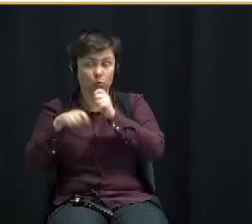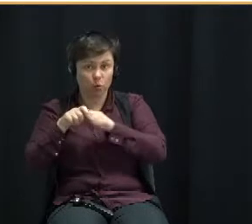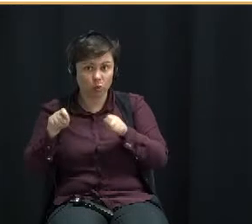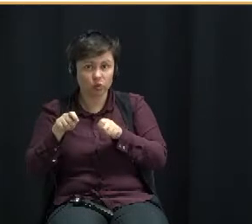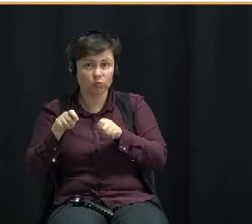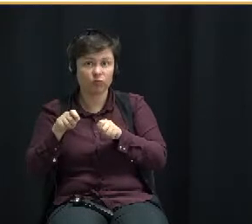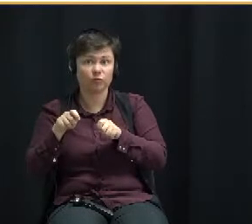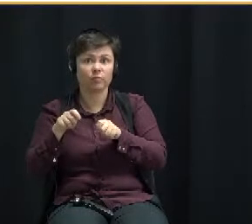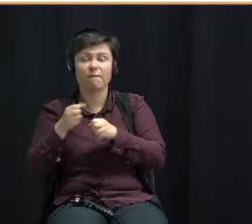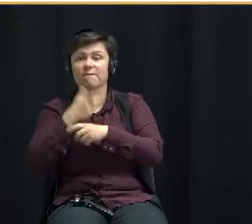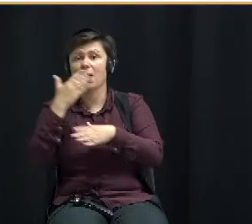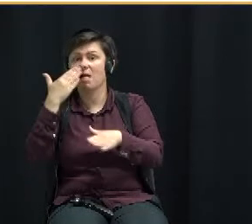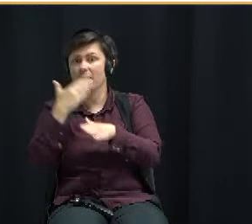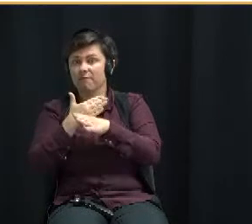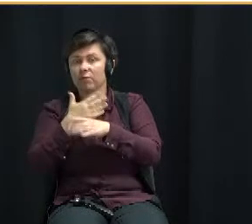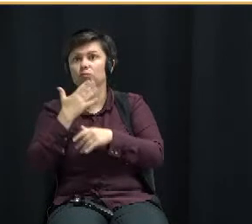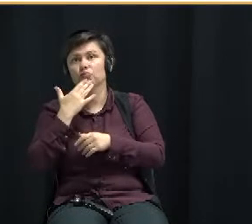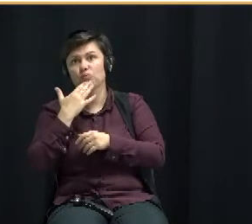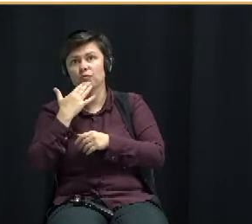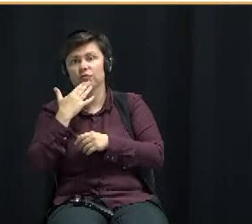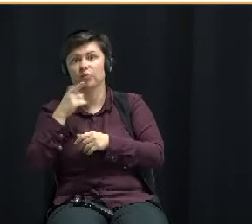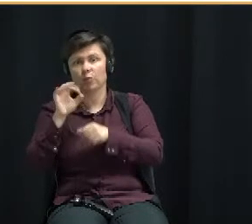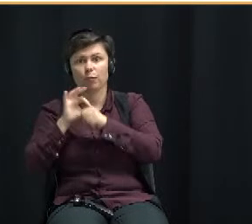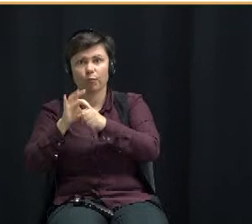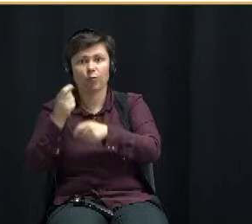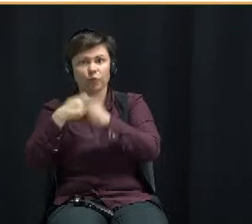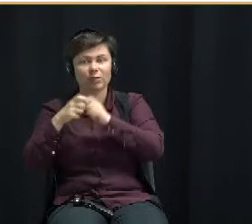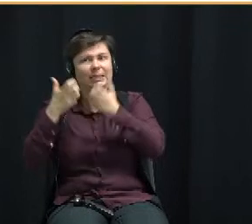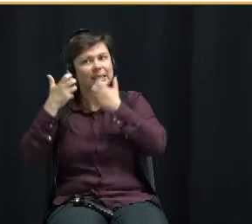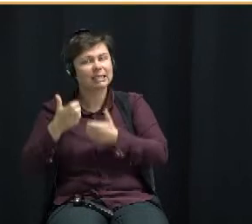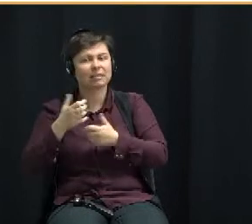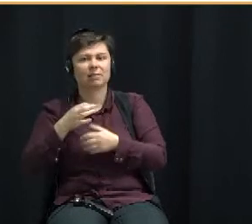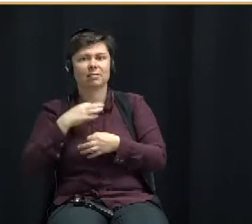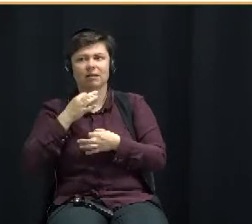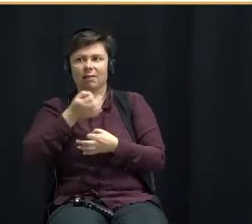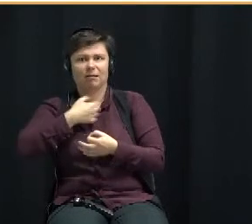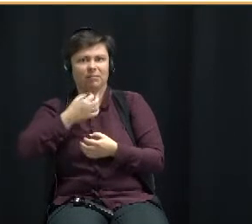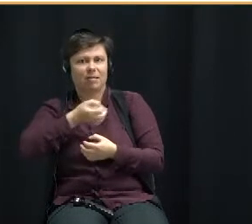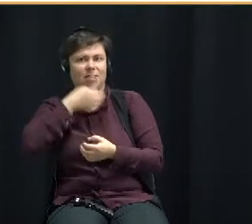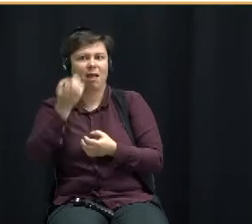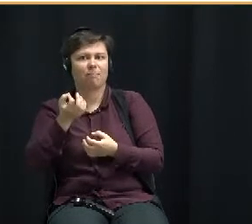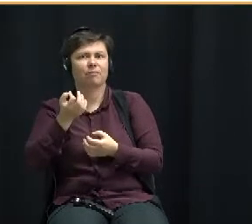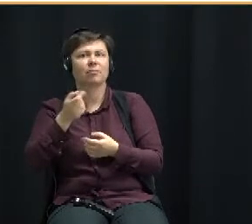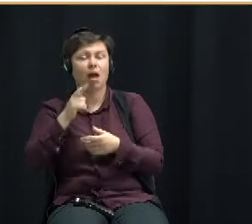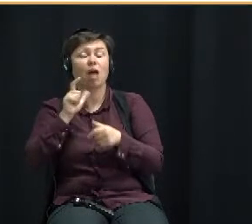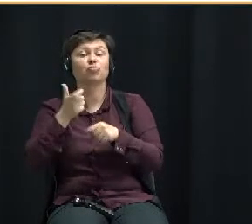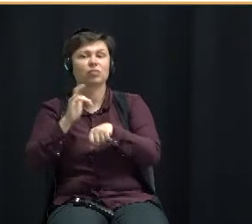save cost, we would increase our market share, and we would also